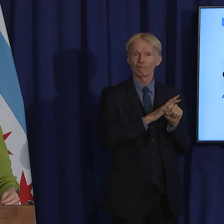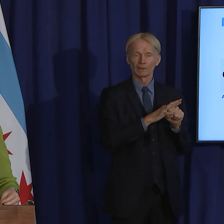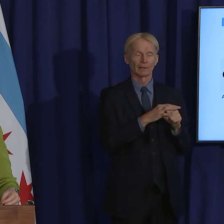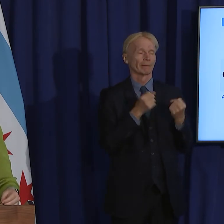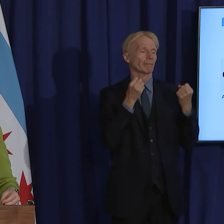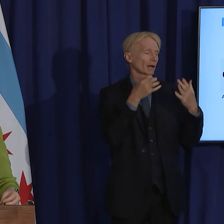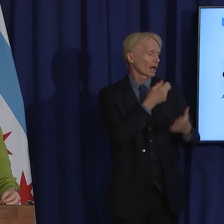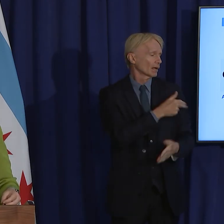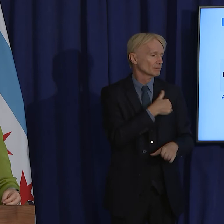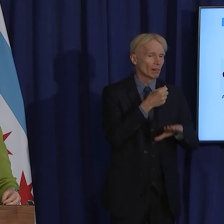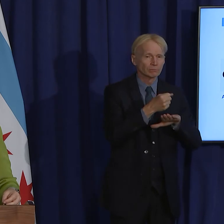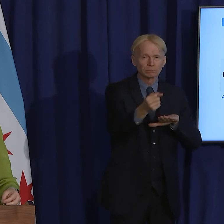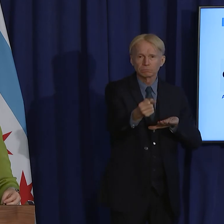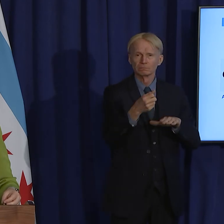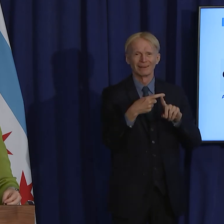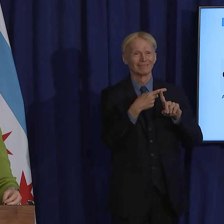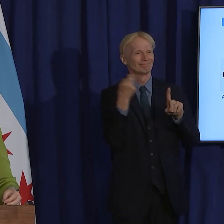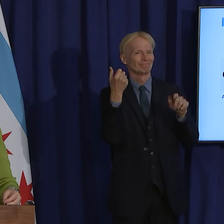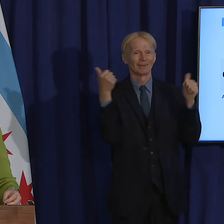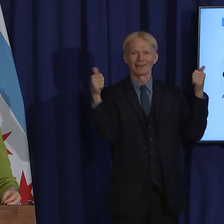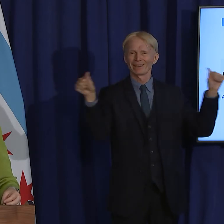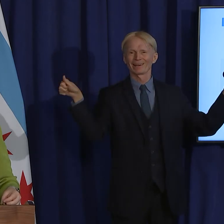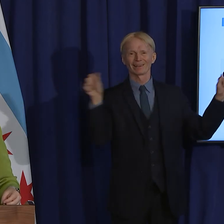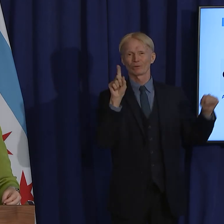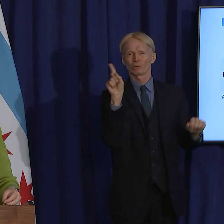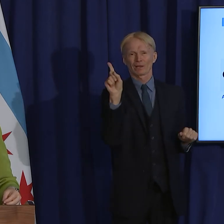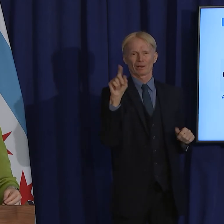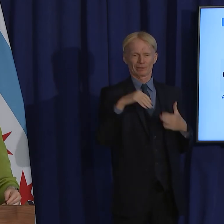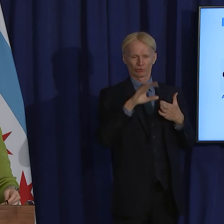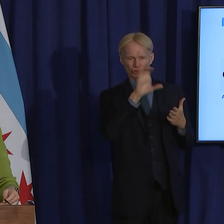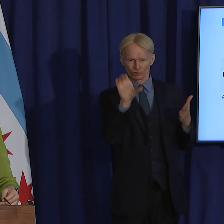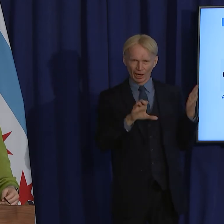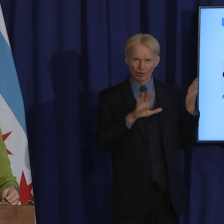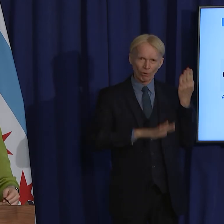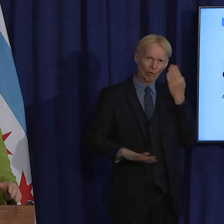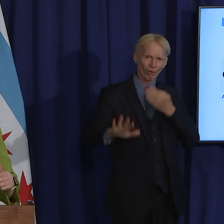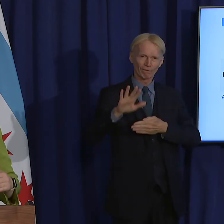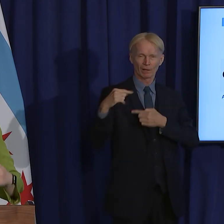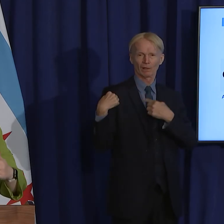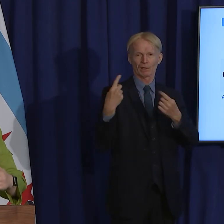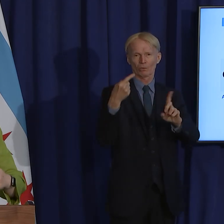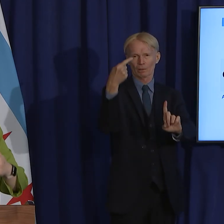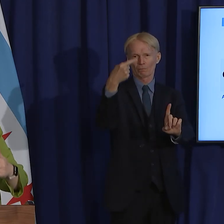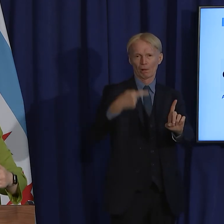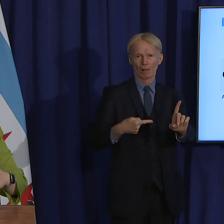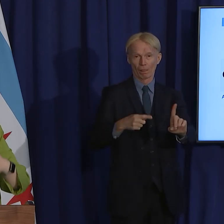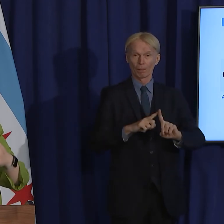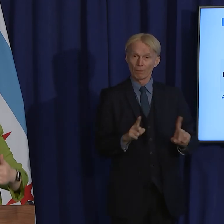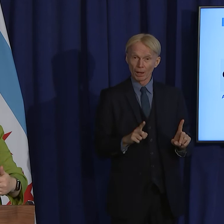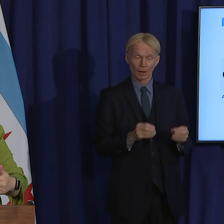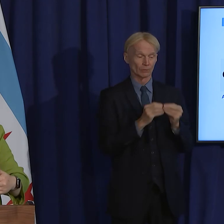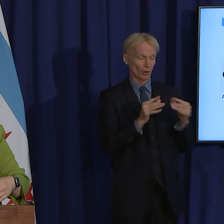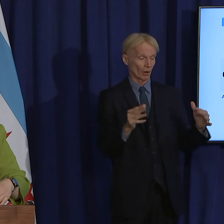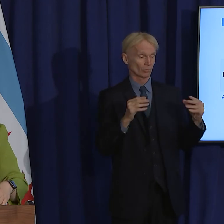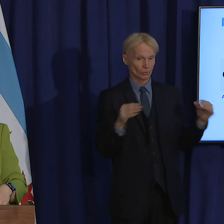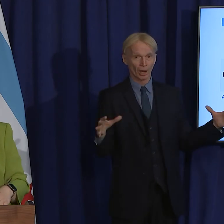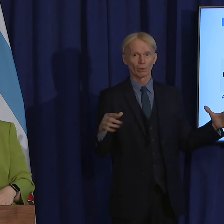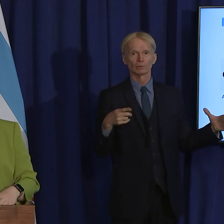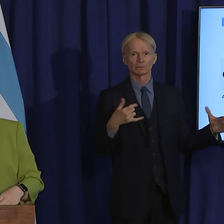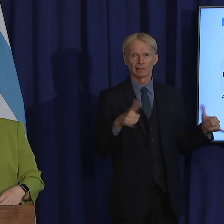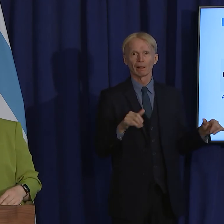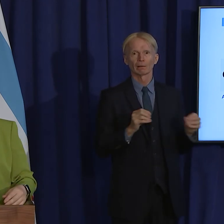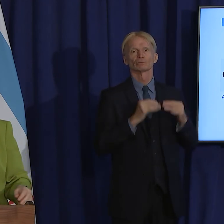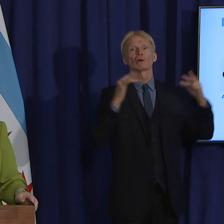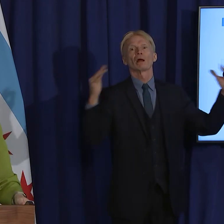out of virtually every zip code, right, over this last month. And the problem is that as cases grow, and